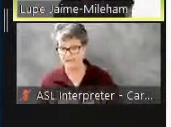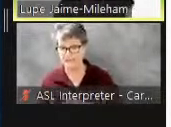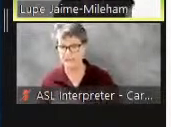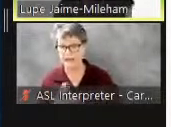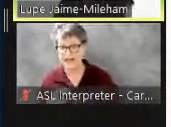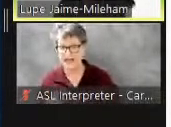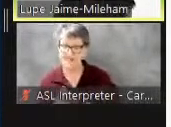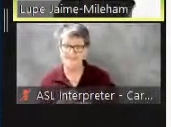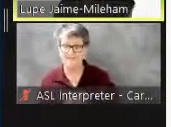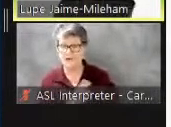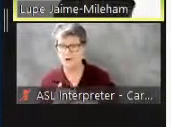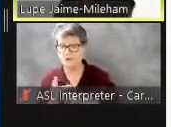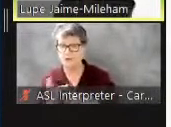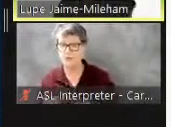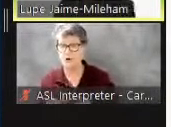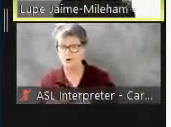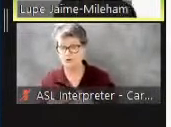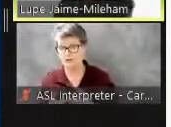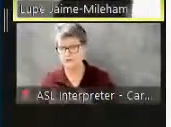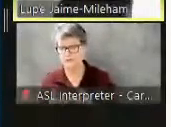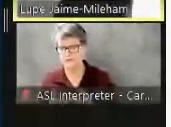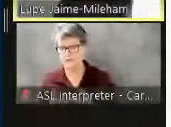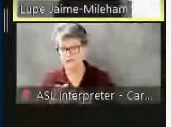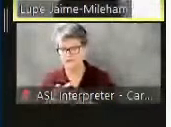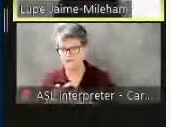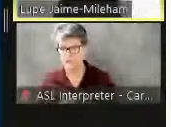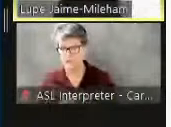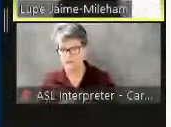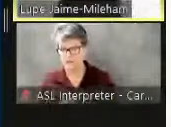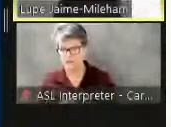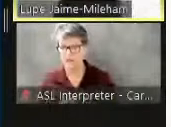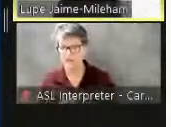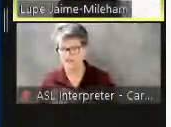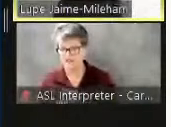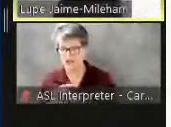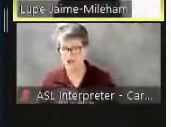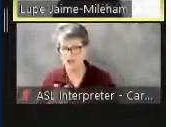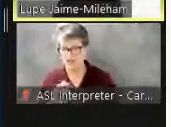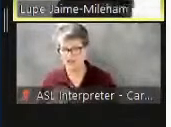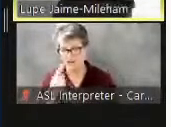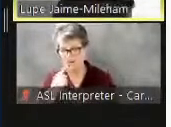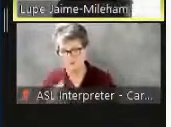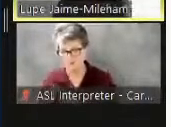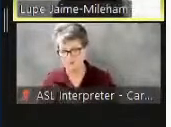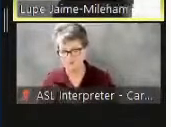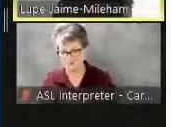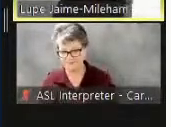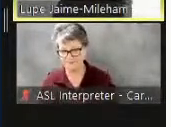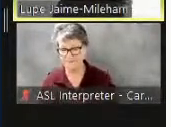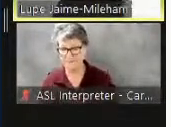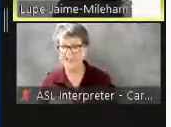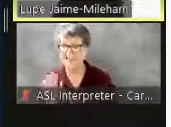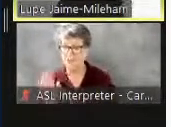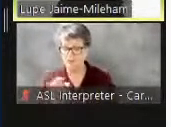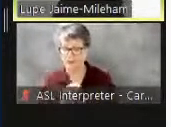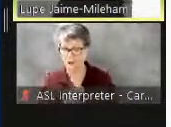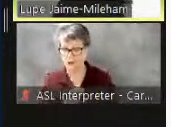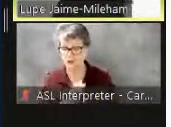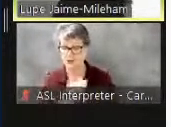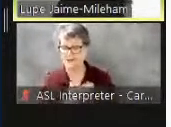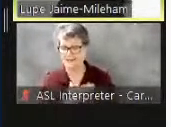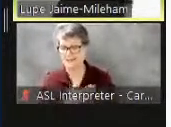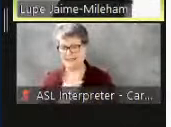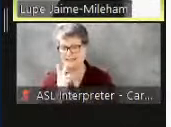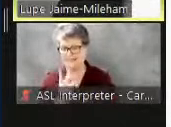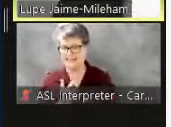full proposed budget summary that is also in the chat for you. And then as a reminder to please visit our Child